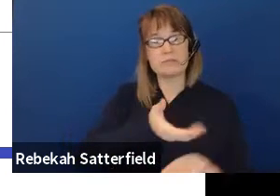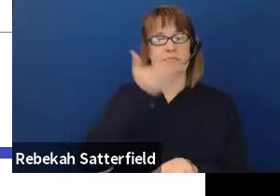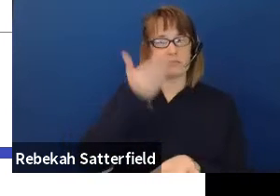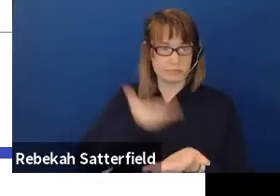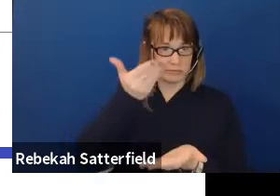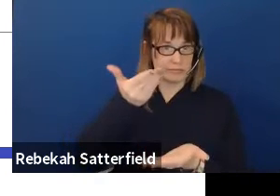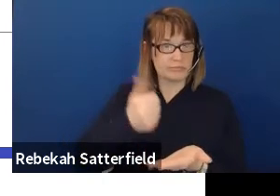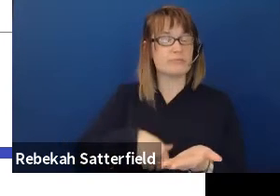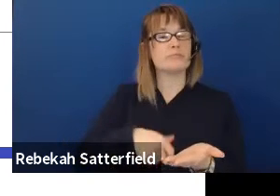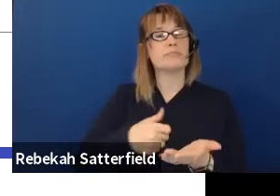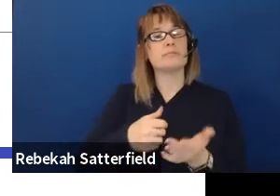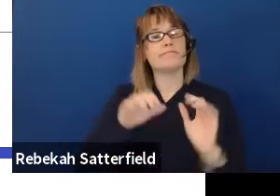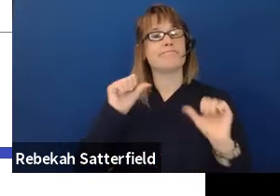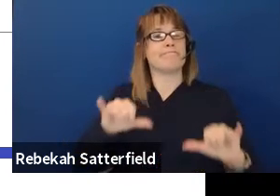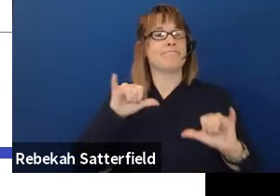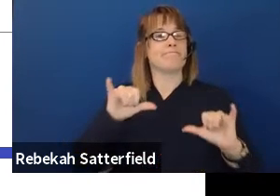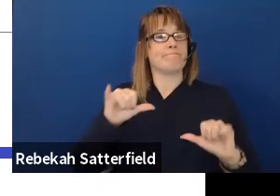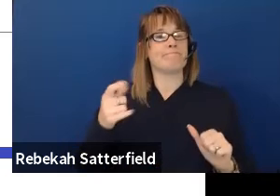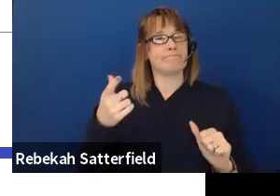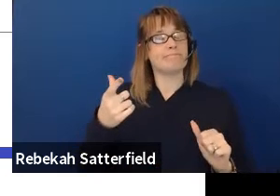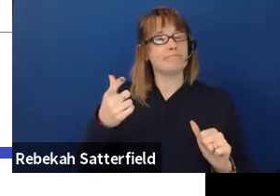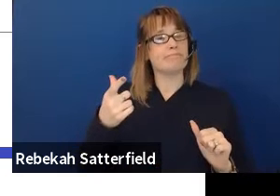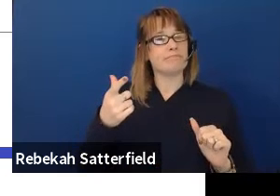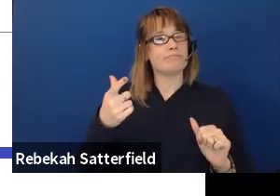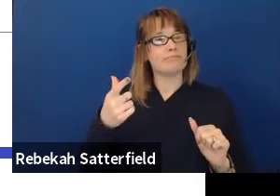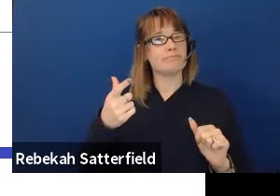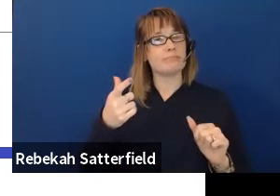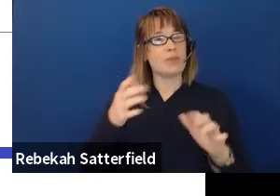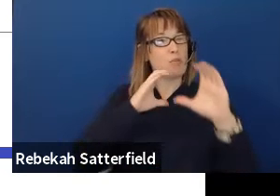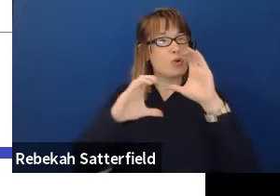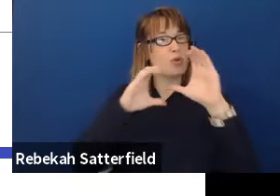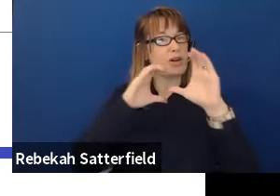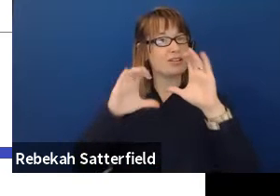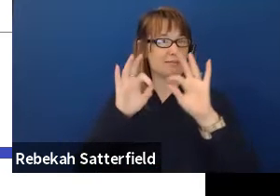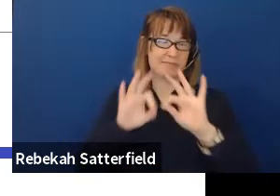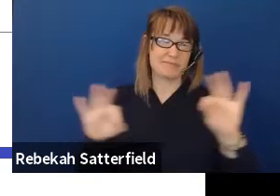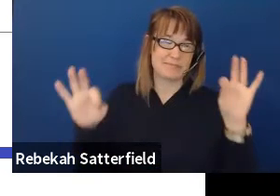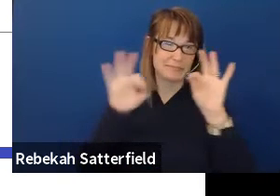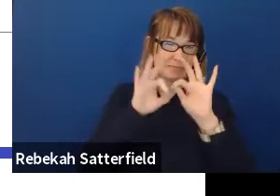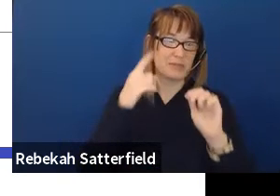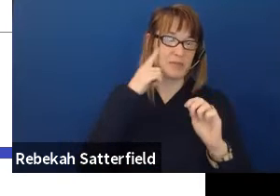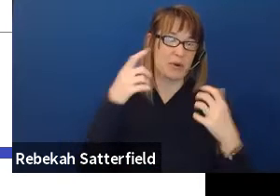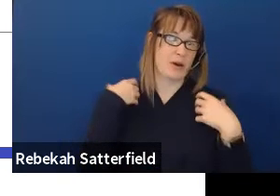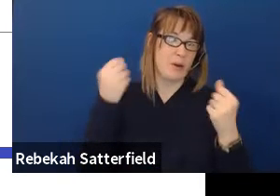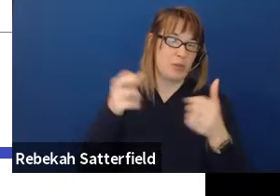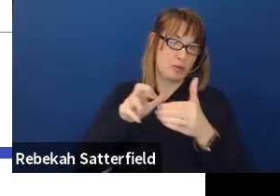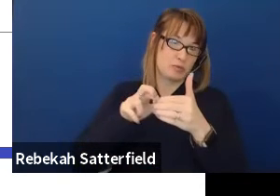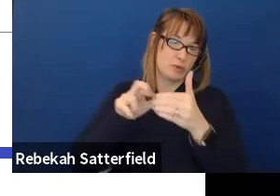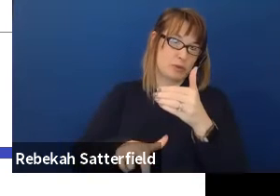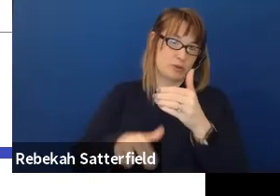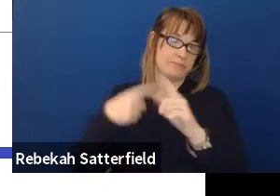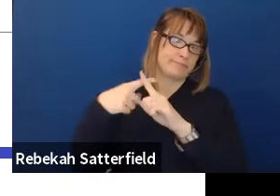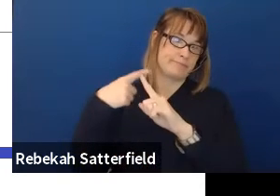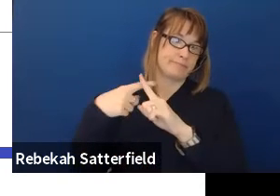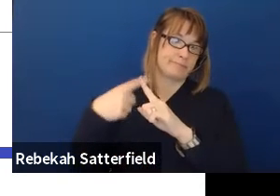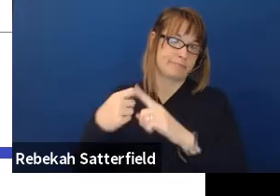again, the incredible impact that communication has on health outcome.